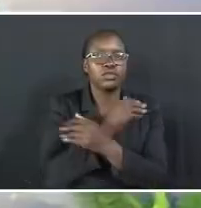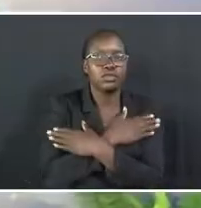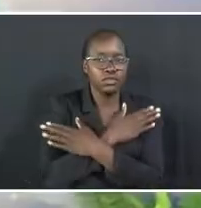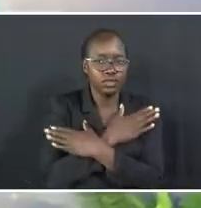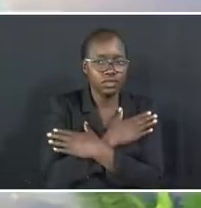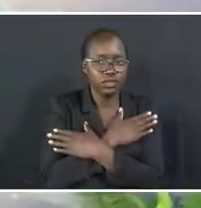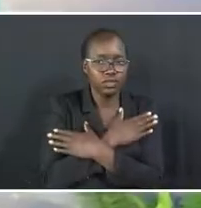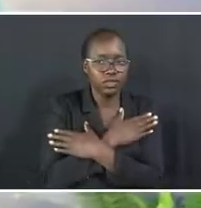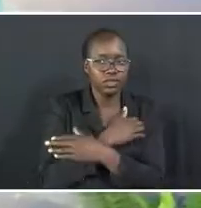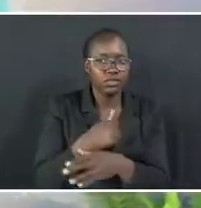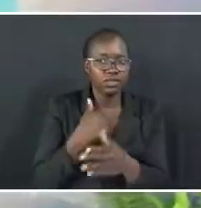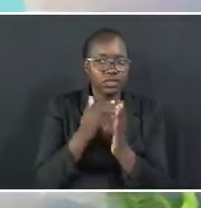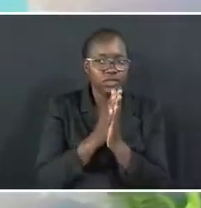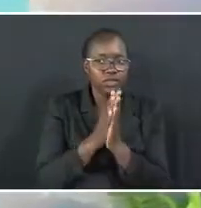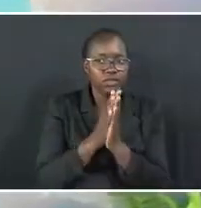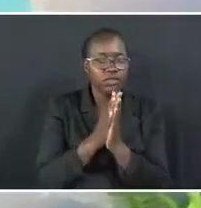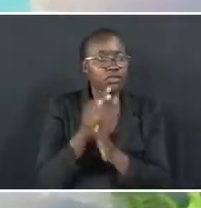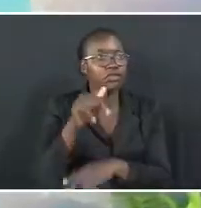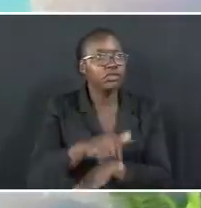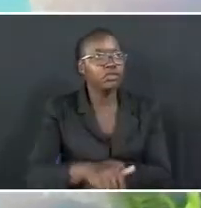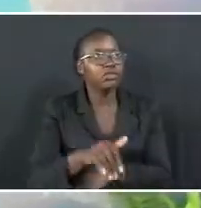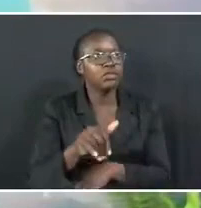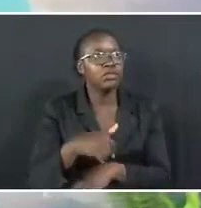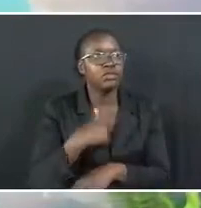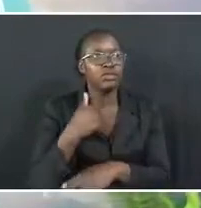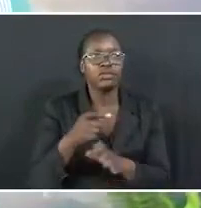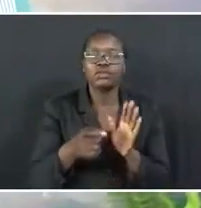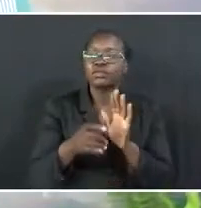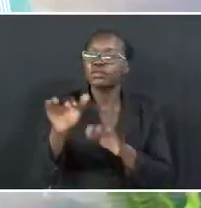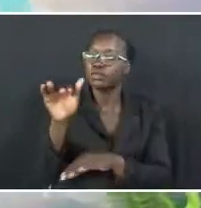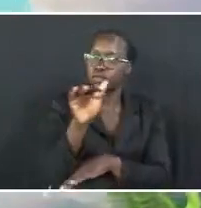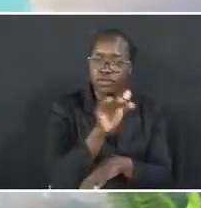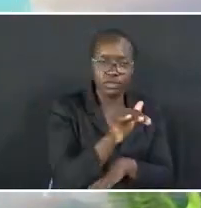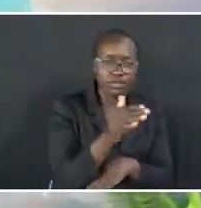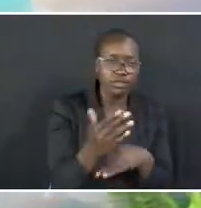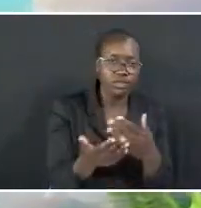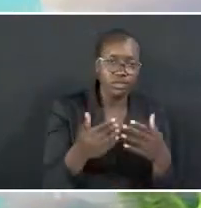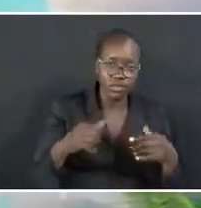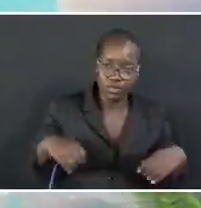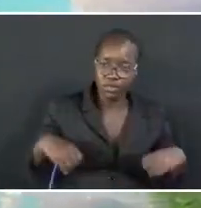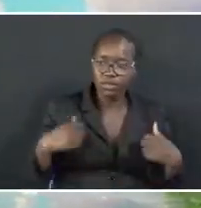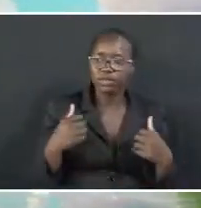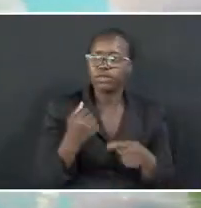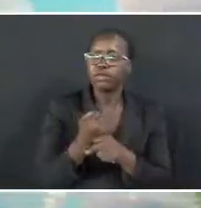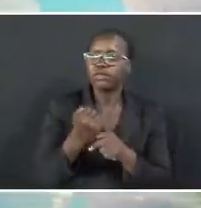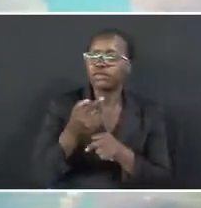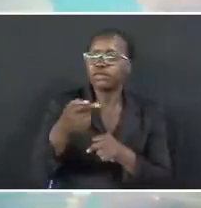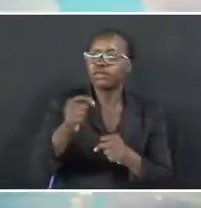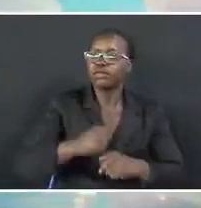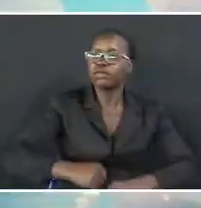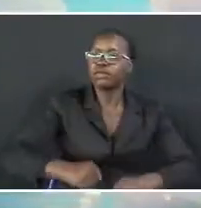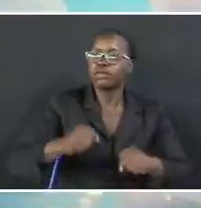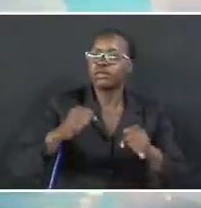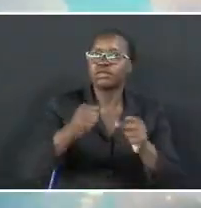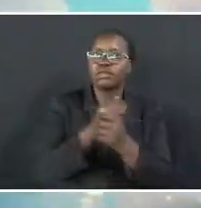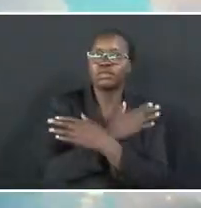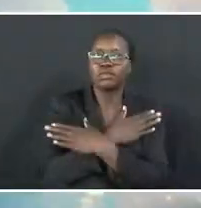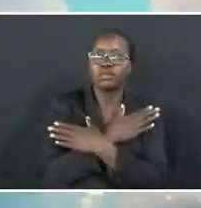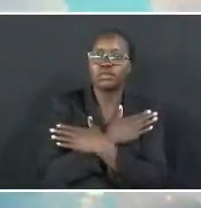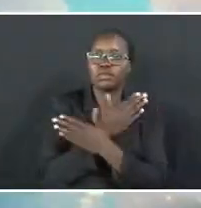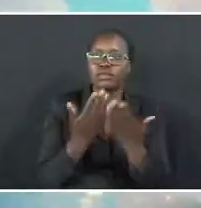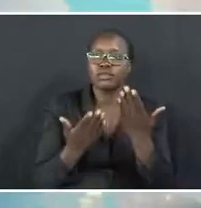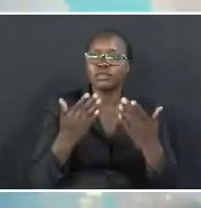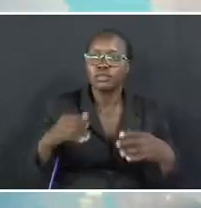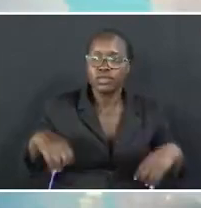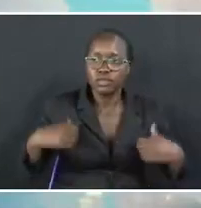friend. And it is my prayer this day, it is my request that you may be proud to work for your master and your friend. You may